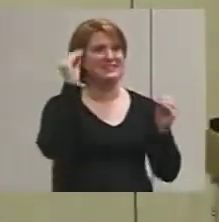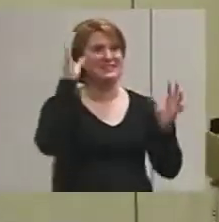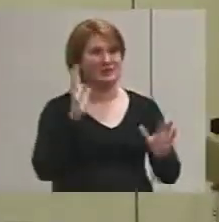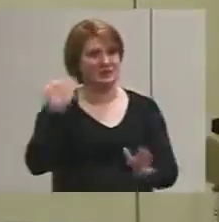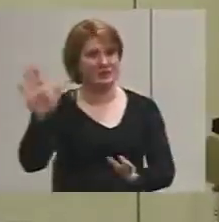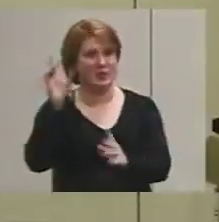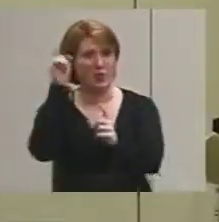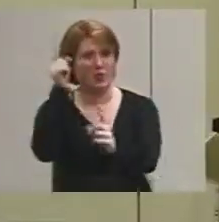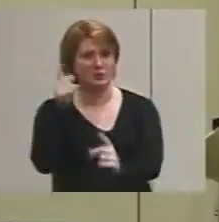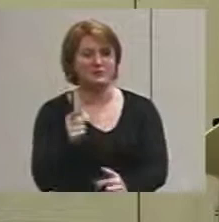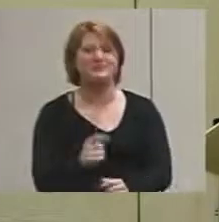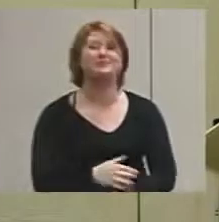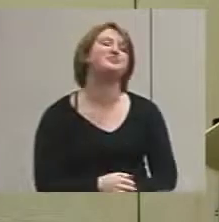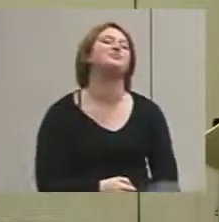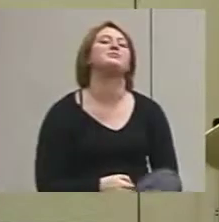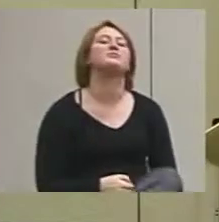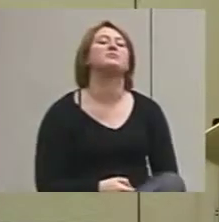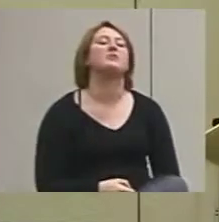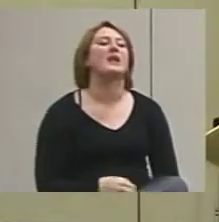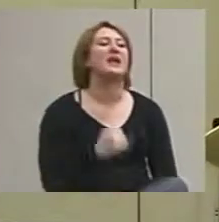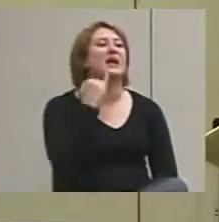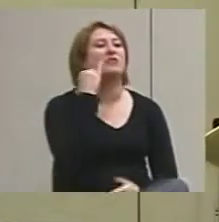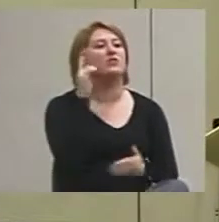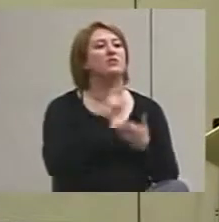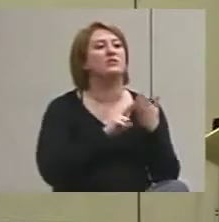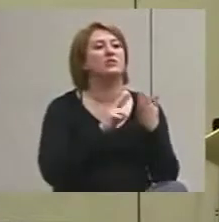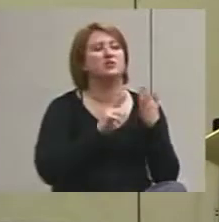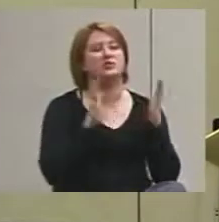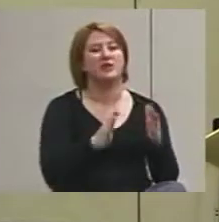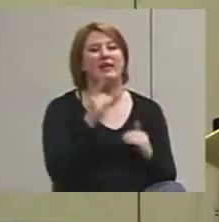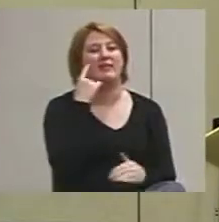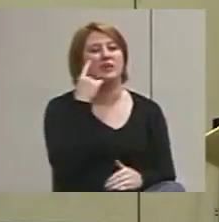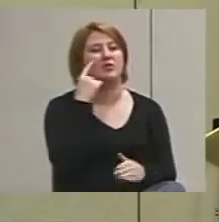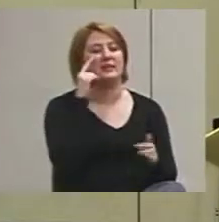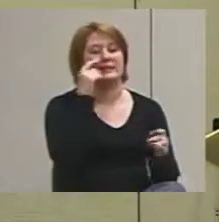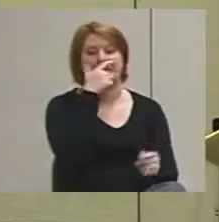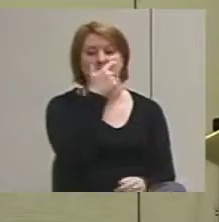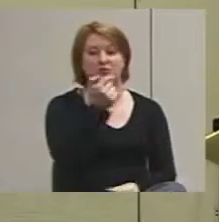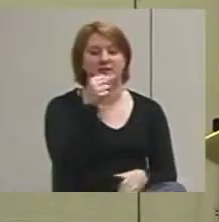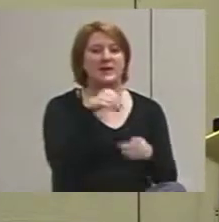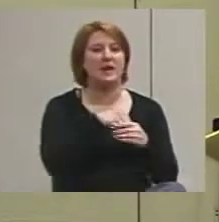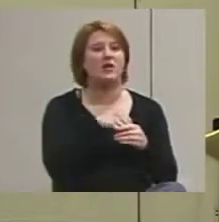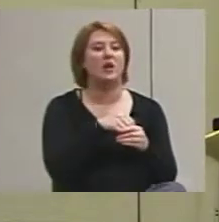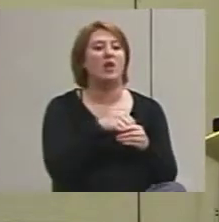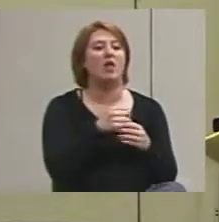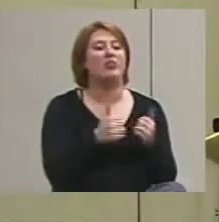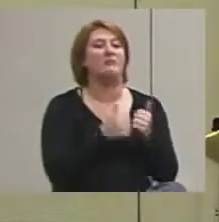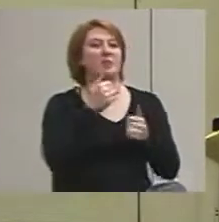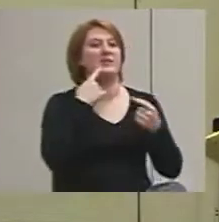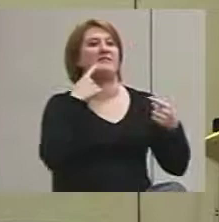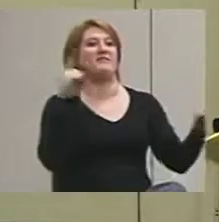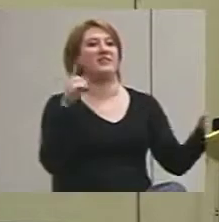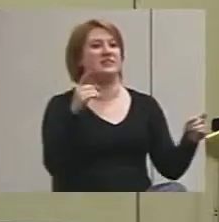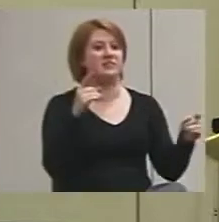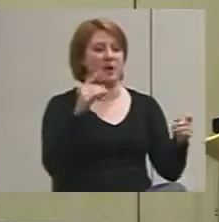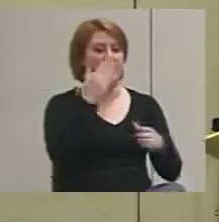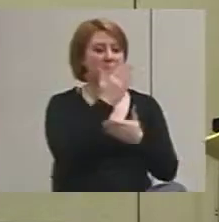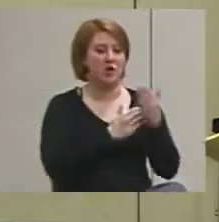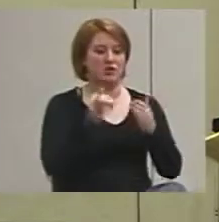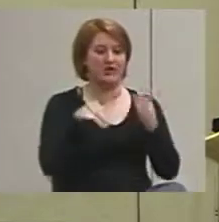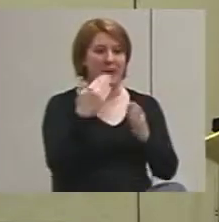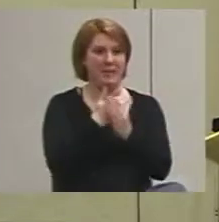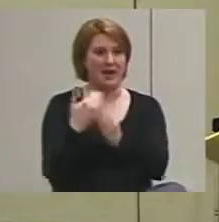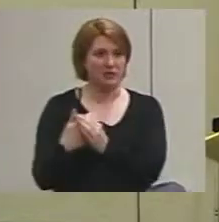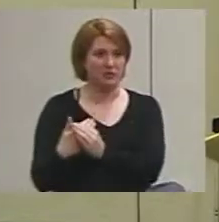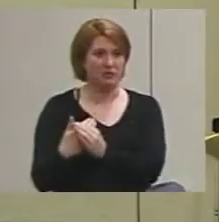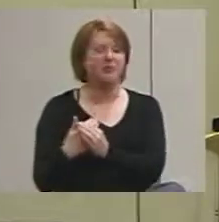think if you're a researcher, I think you're really interested in what are the most effective components of this package. I think as